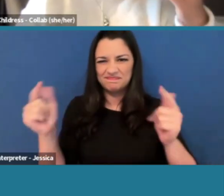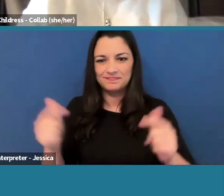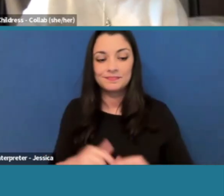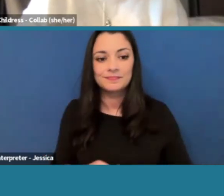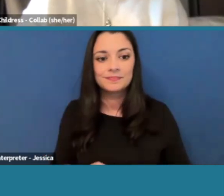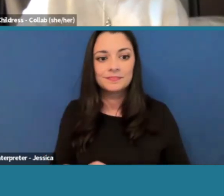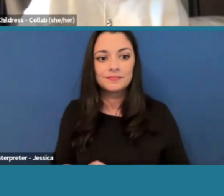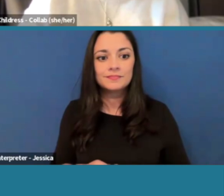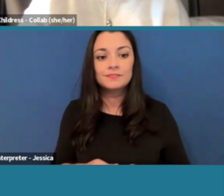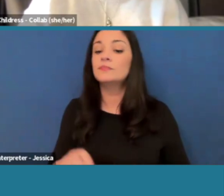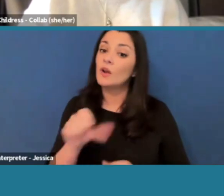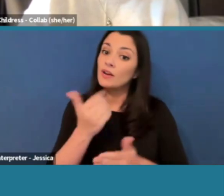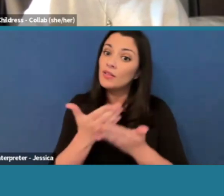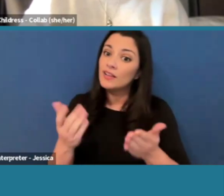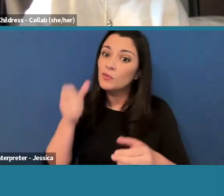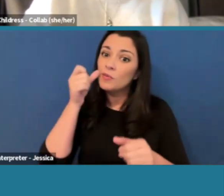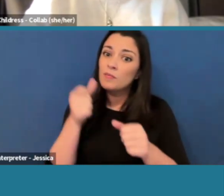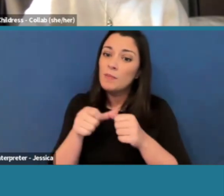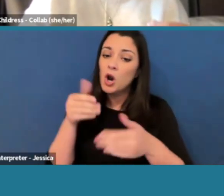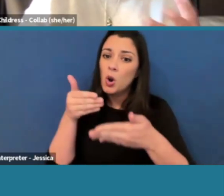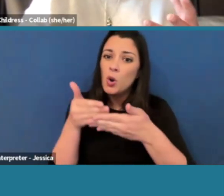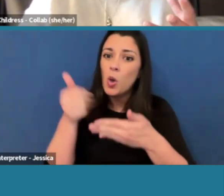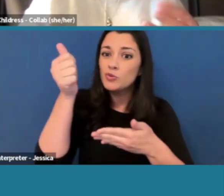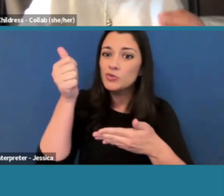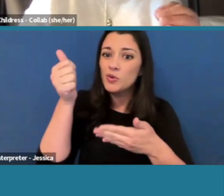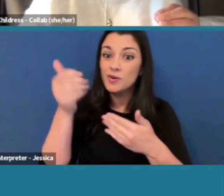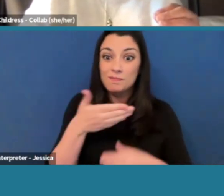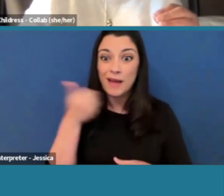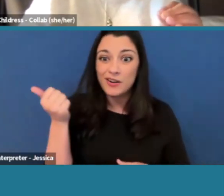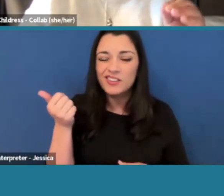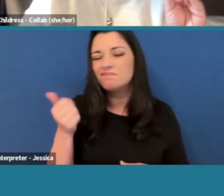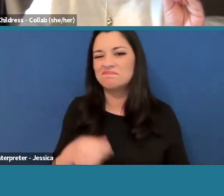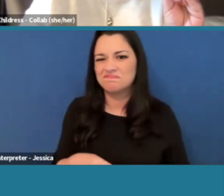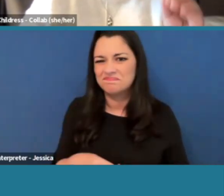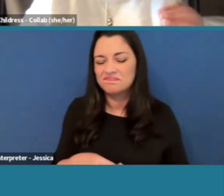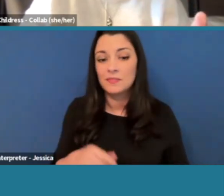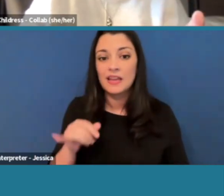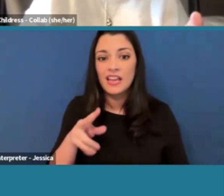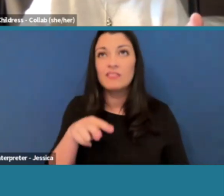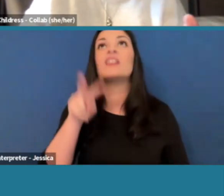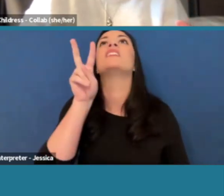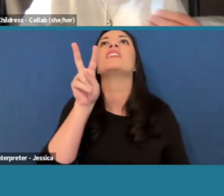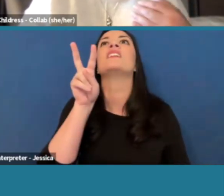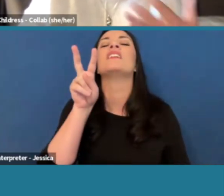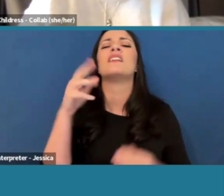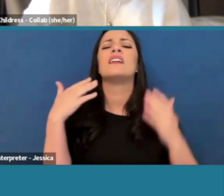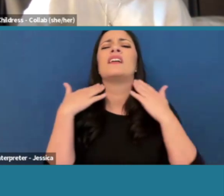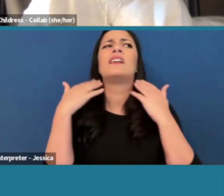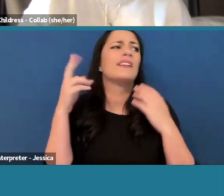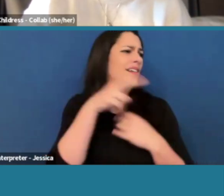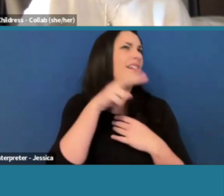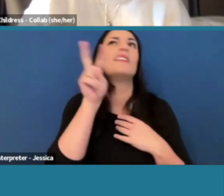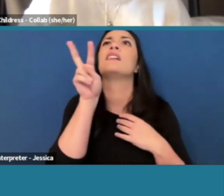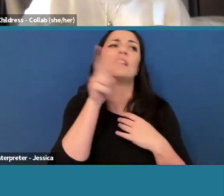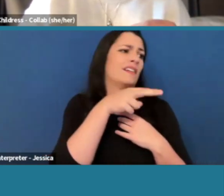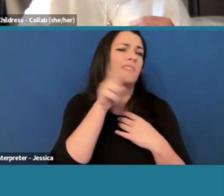is that closer is not necessarily better if the deaf patron has to look up at the stage. I got to